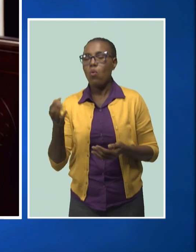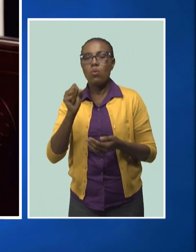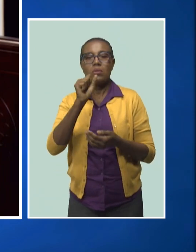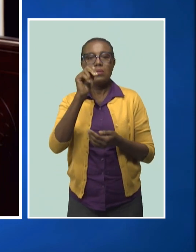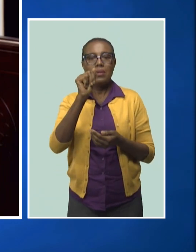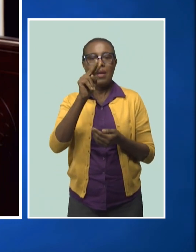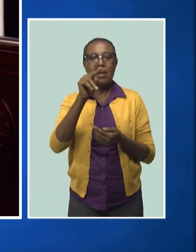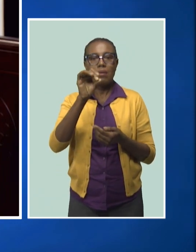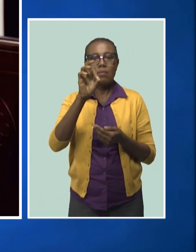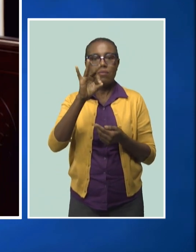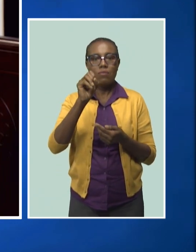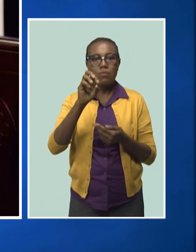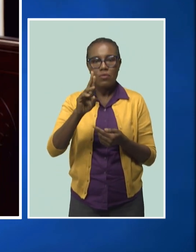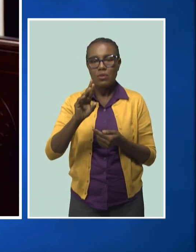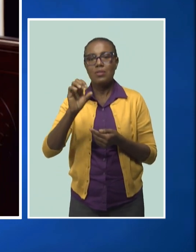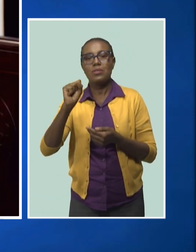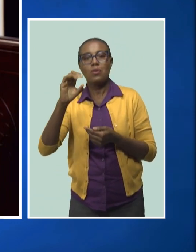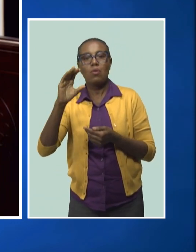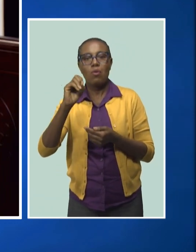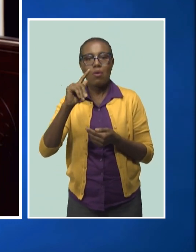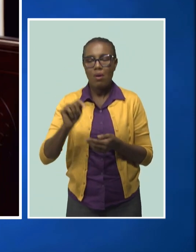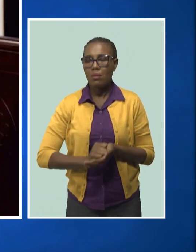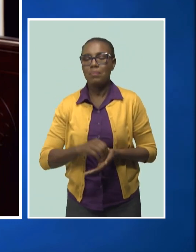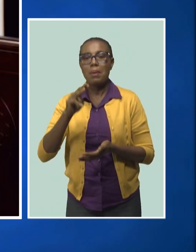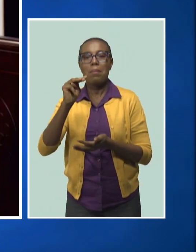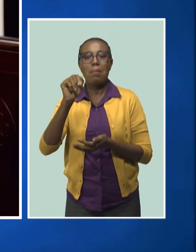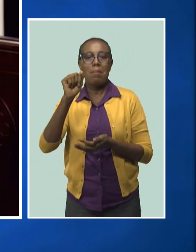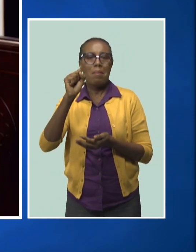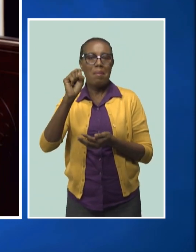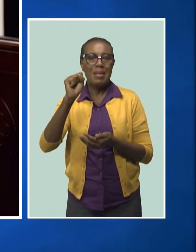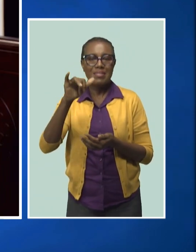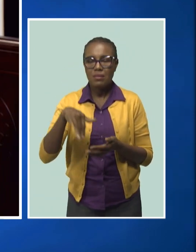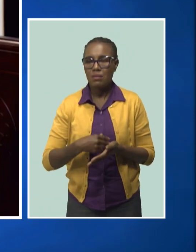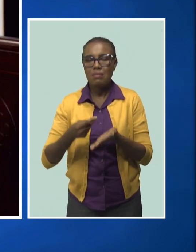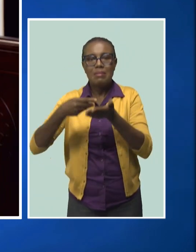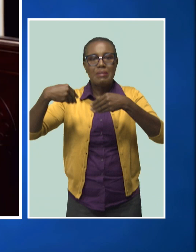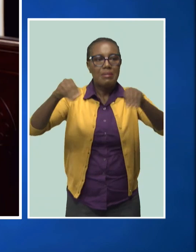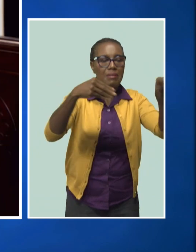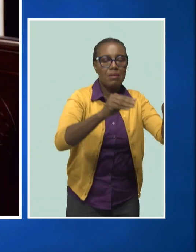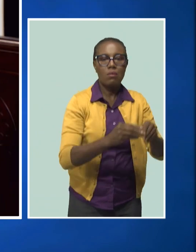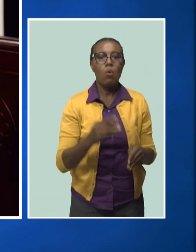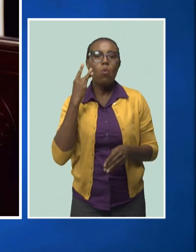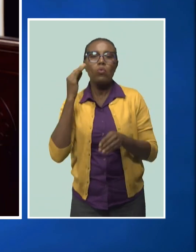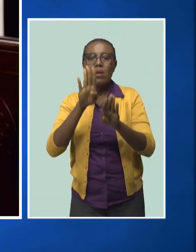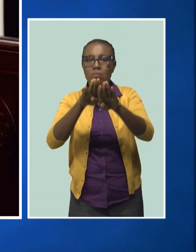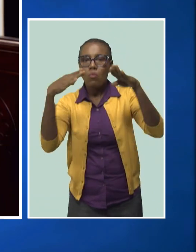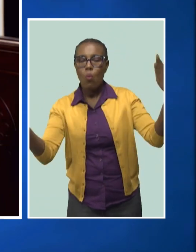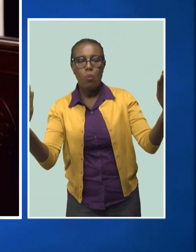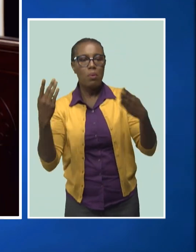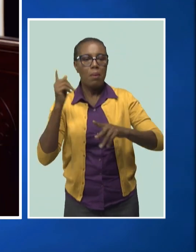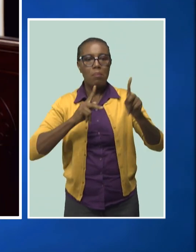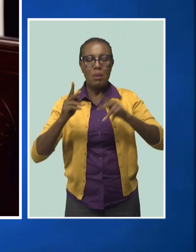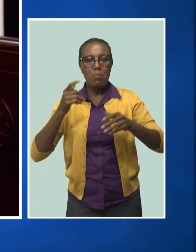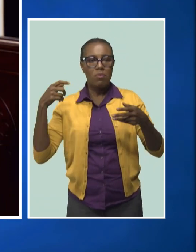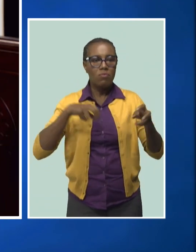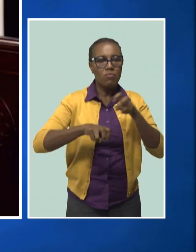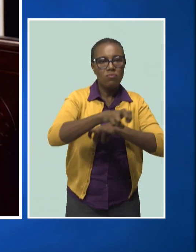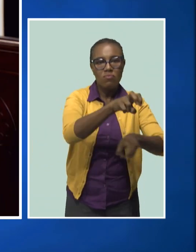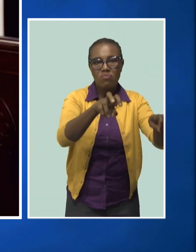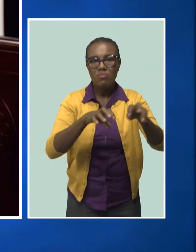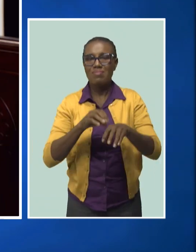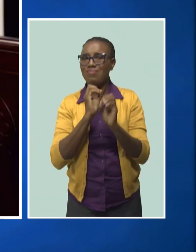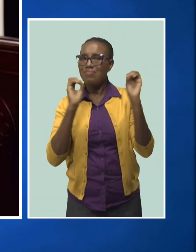Scott. Massey had less to sell, no hotels opening. And in spite of that, Mr.